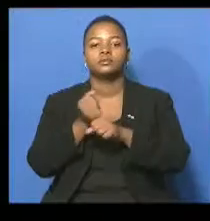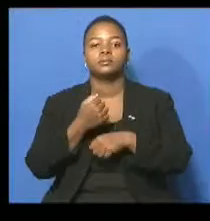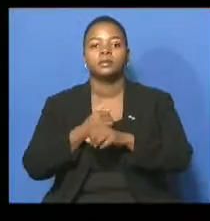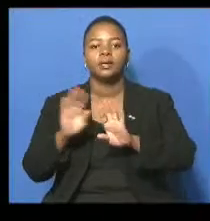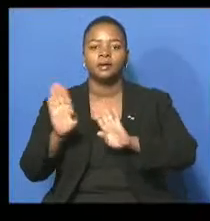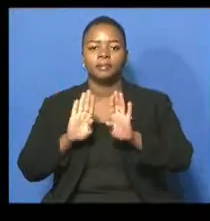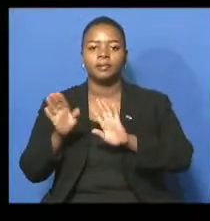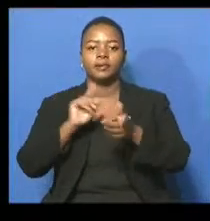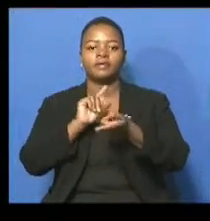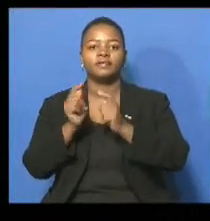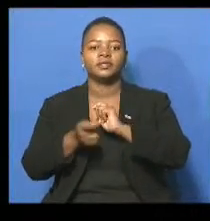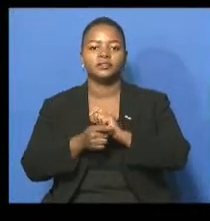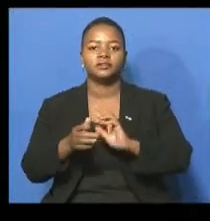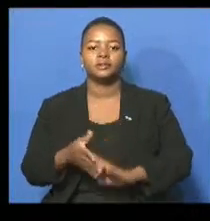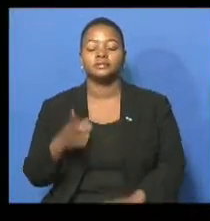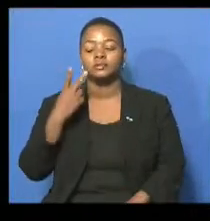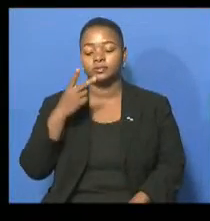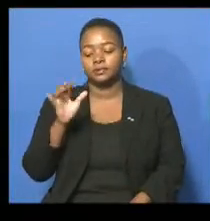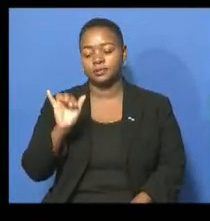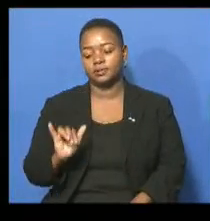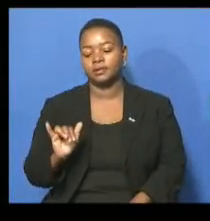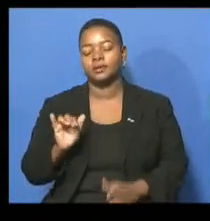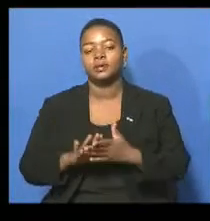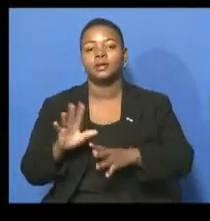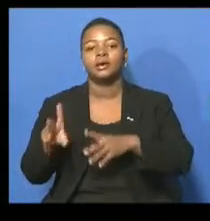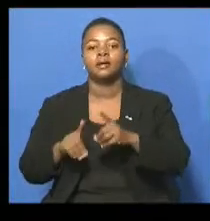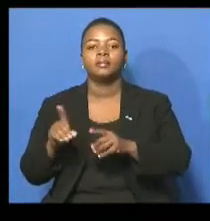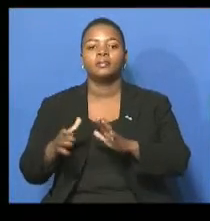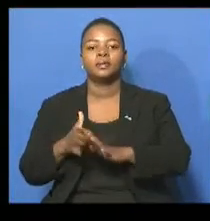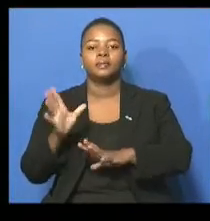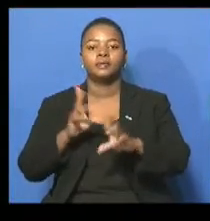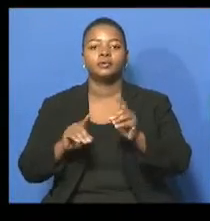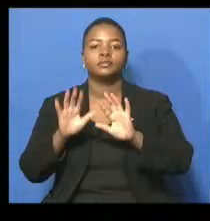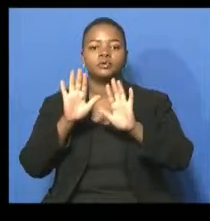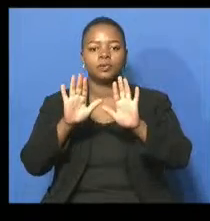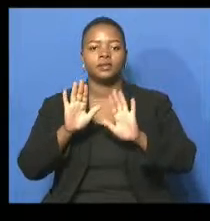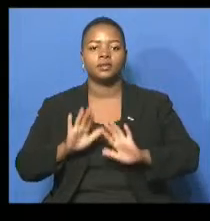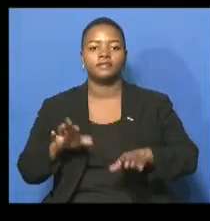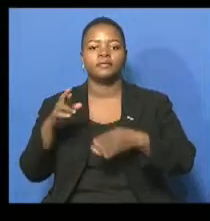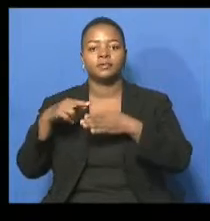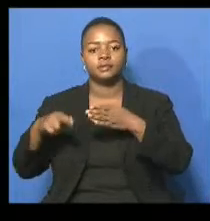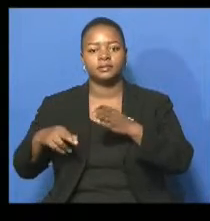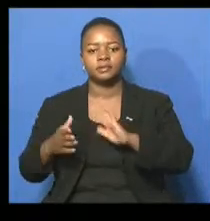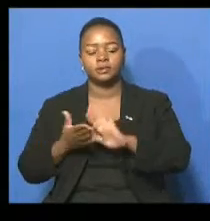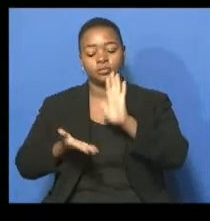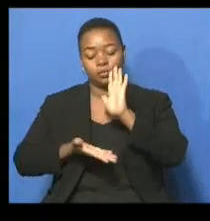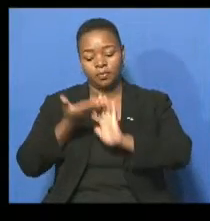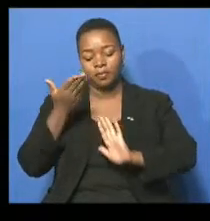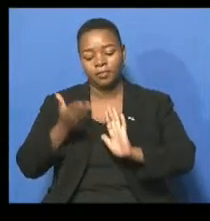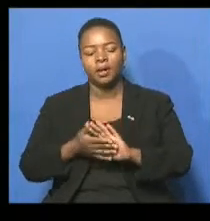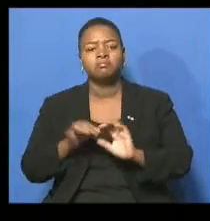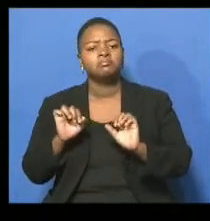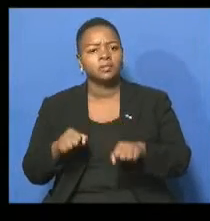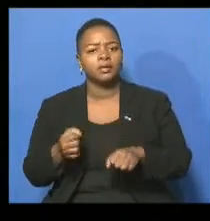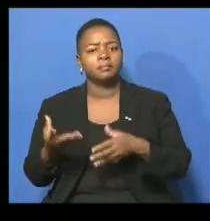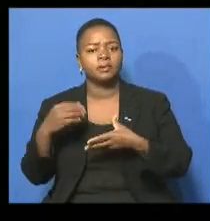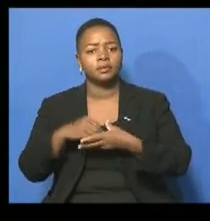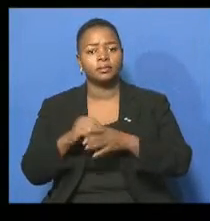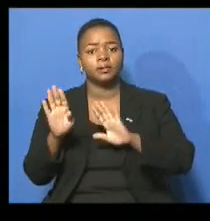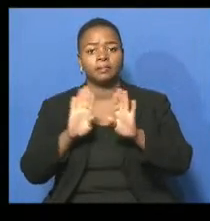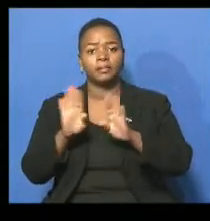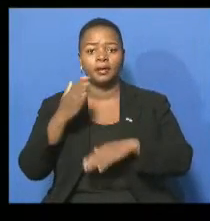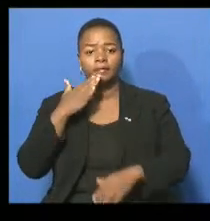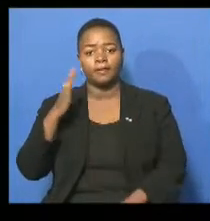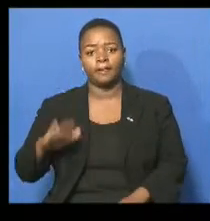that young people who perform well are less likely to get involved in criminal